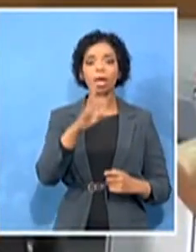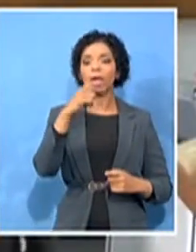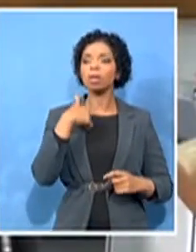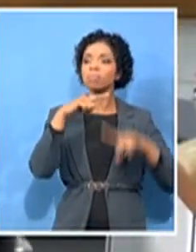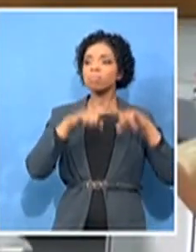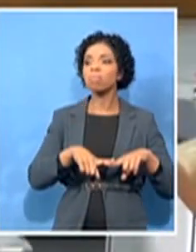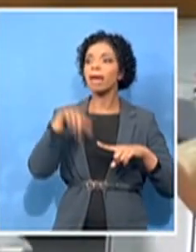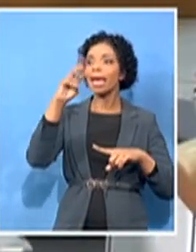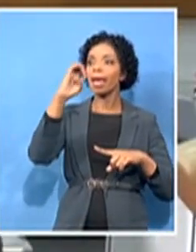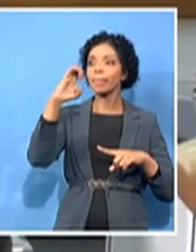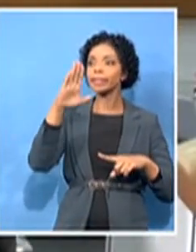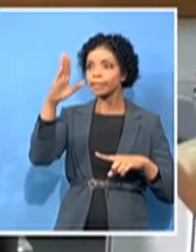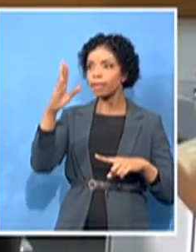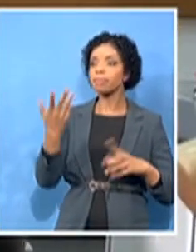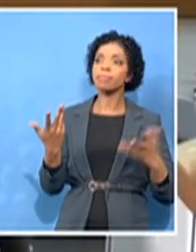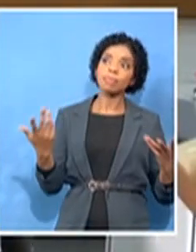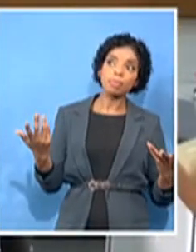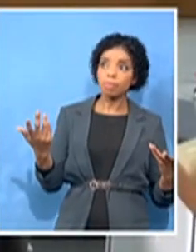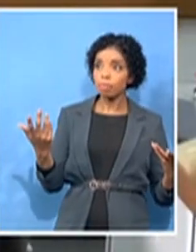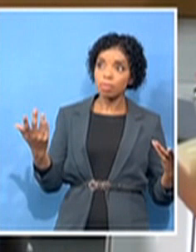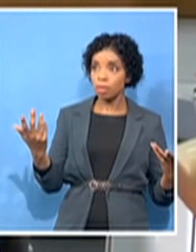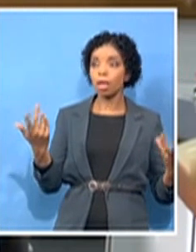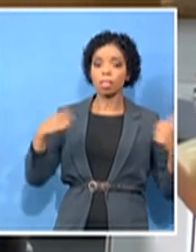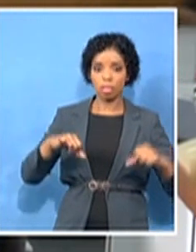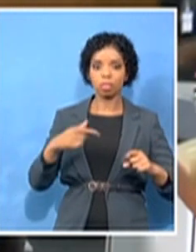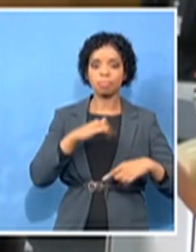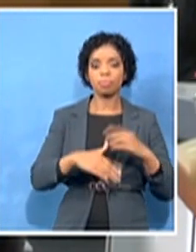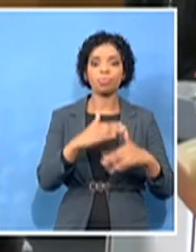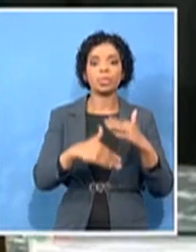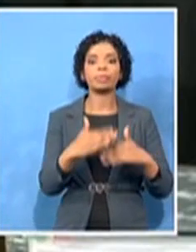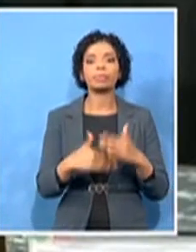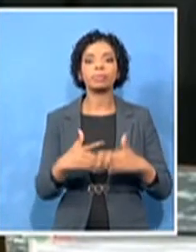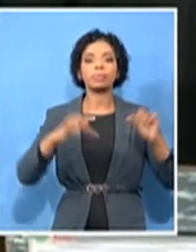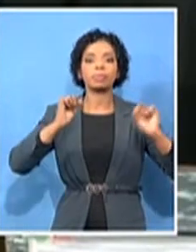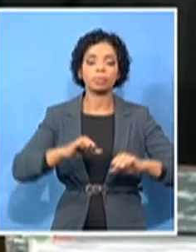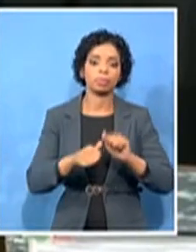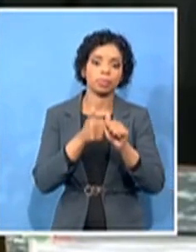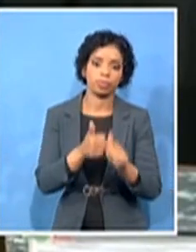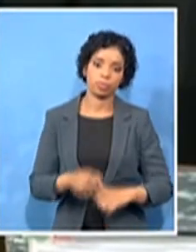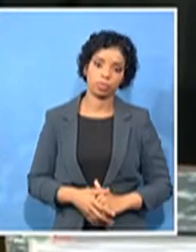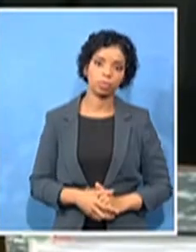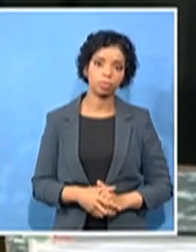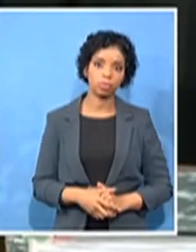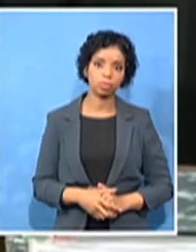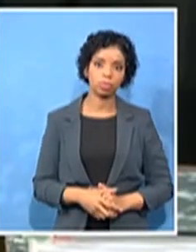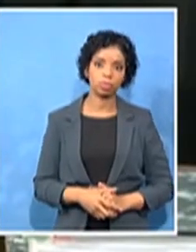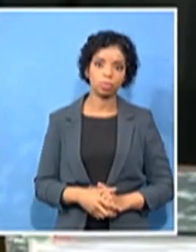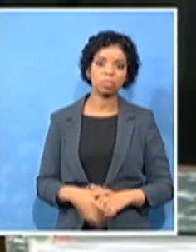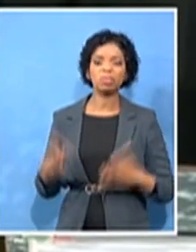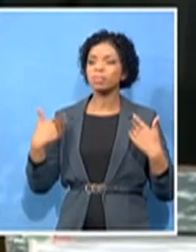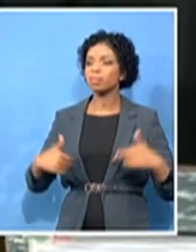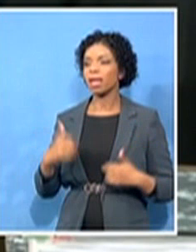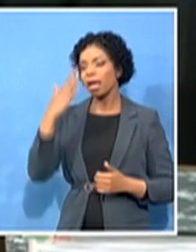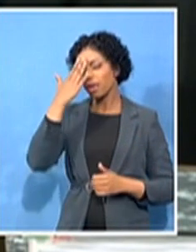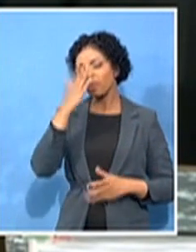that proper procurement processes had been followed. I was aware of procurement processes because that was reported on at ESCO,